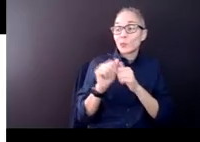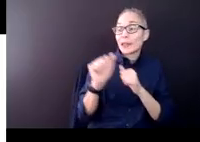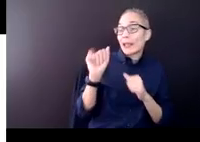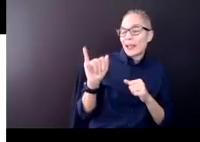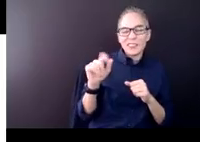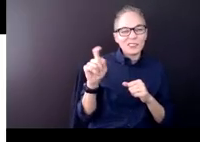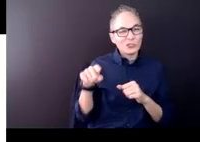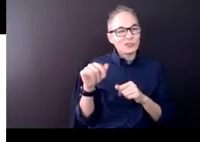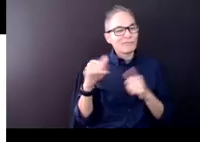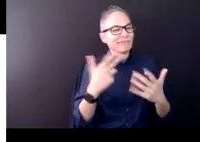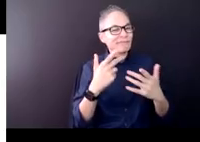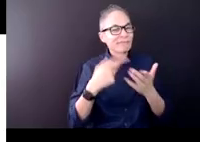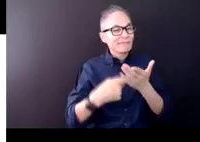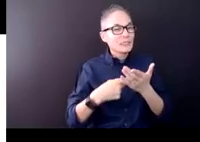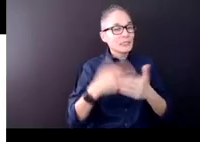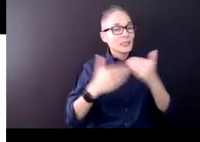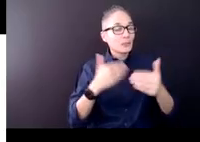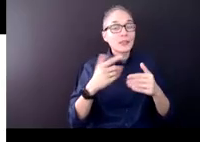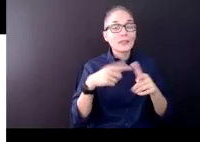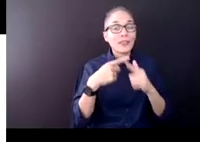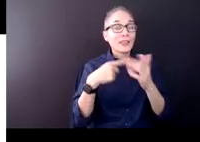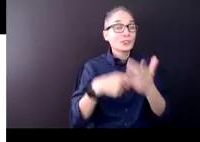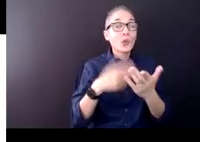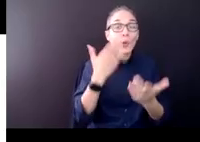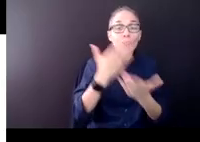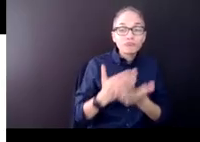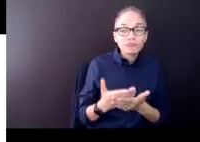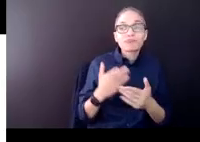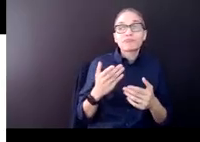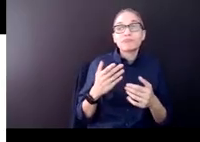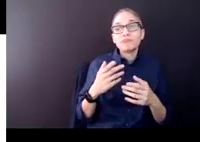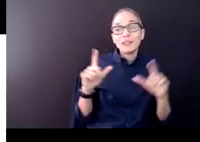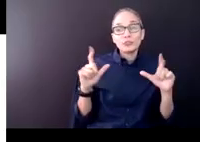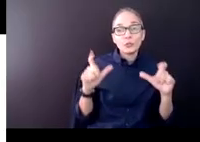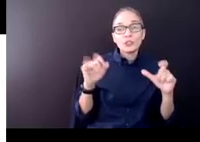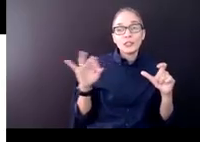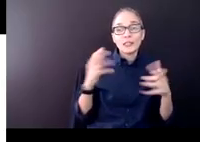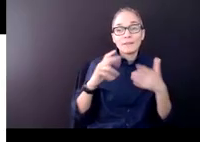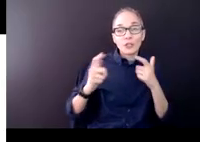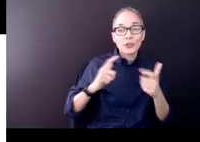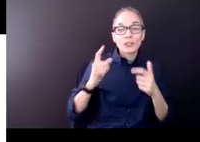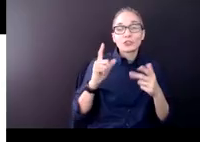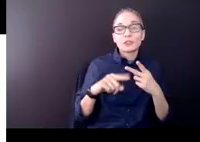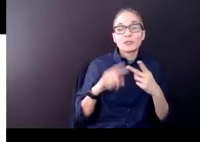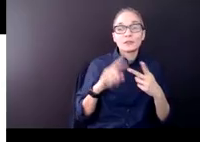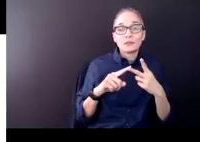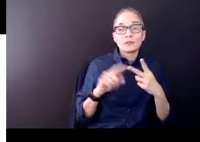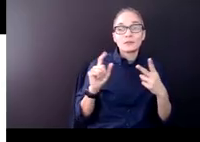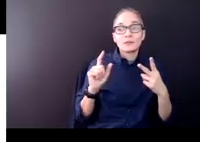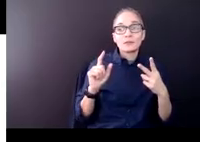and give you the receipts. And so that could look like screenshots of their interaction with AI. It could look